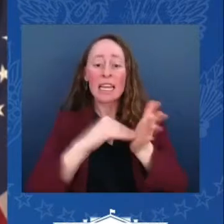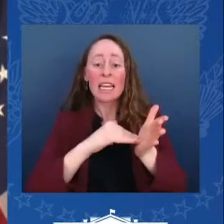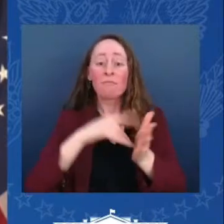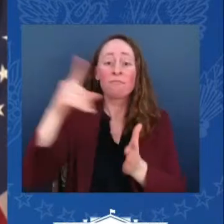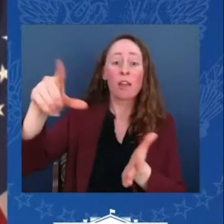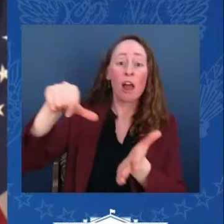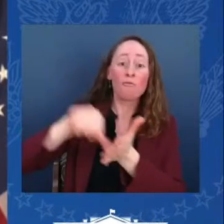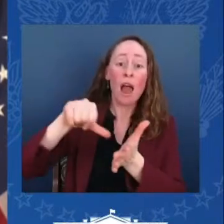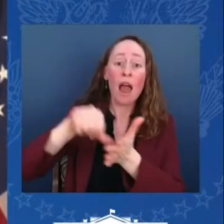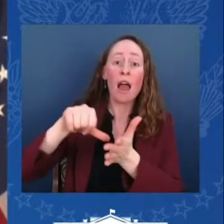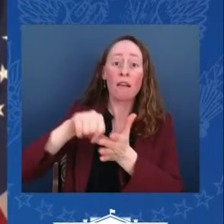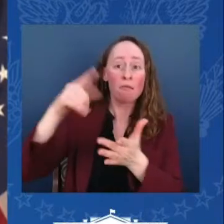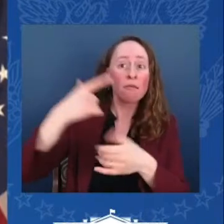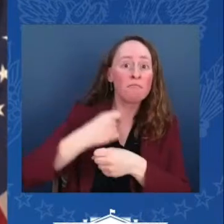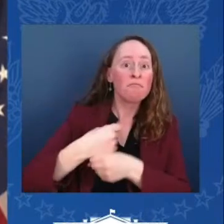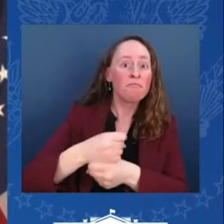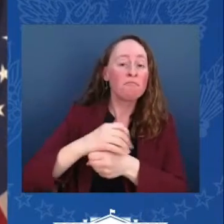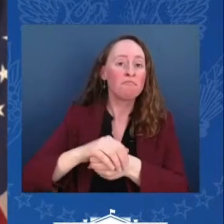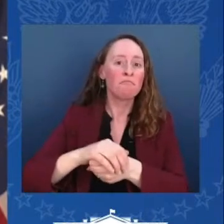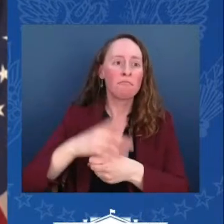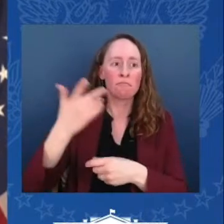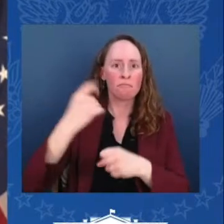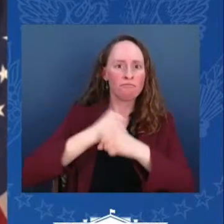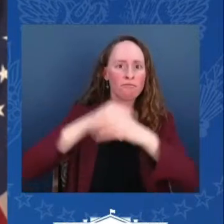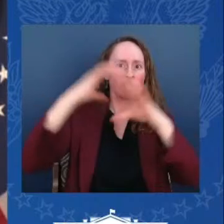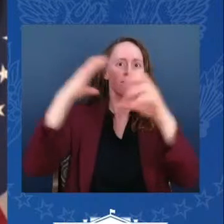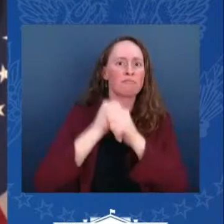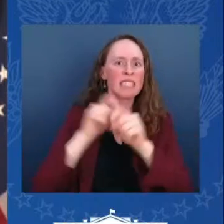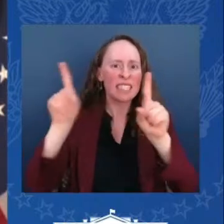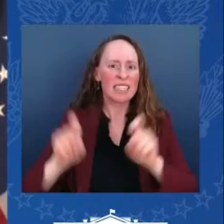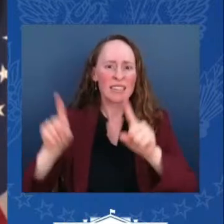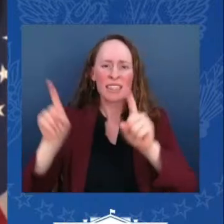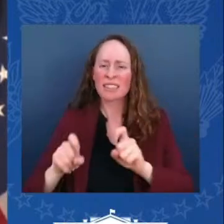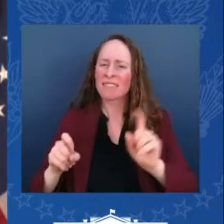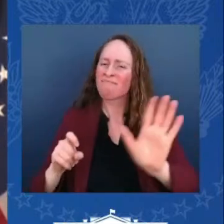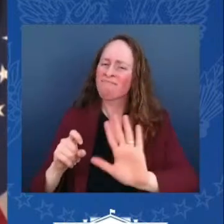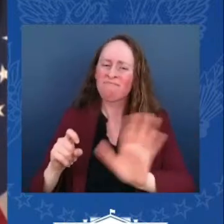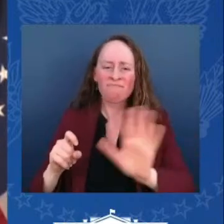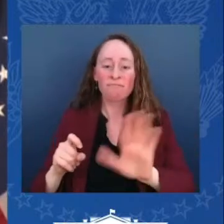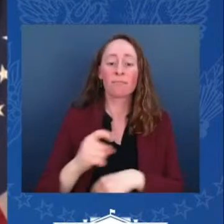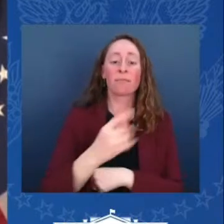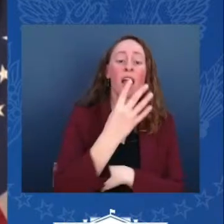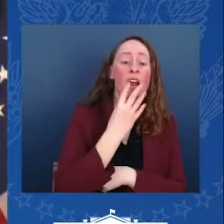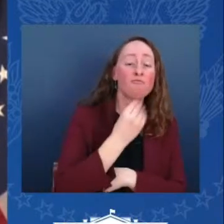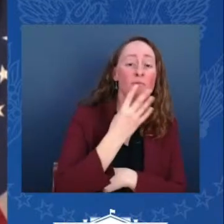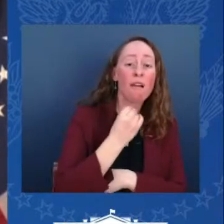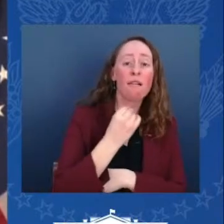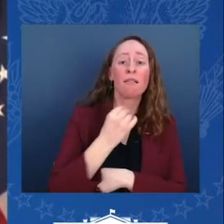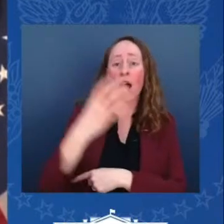Yeah. I like texted one of my neighbors and like, you're a sweet dog. It's my boss.